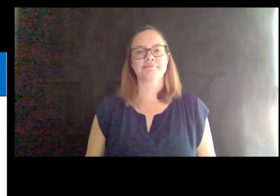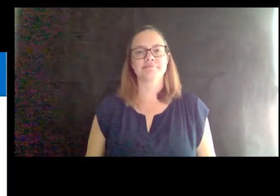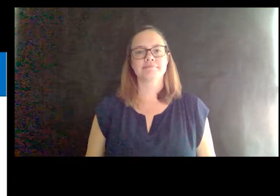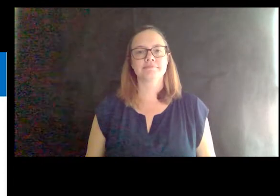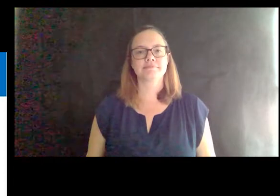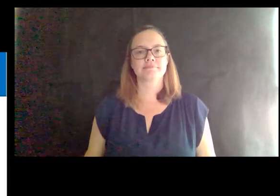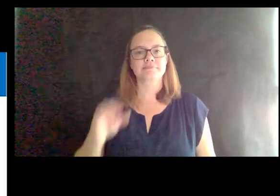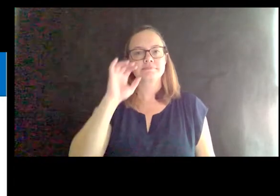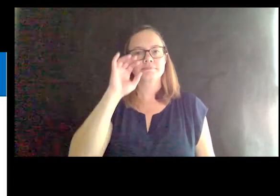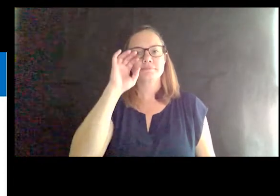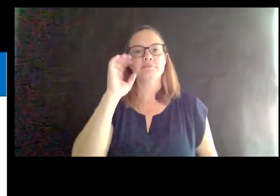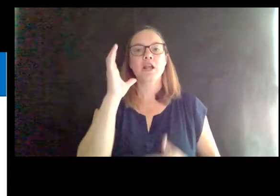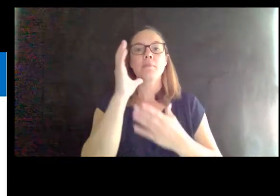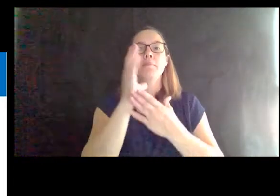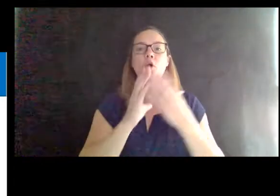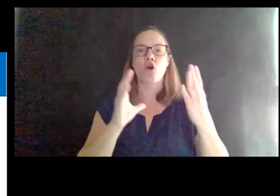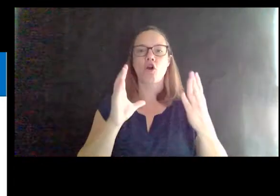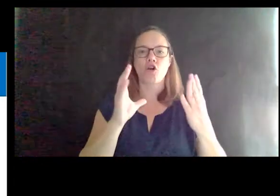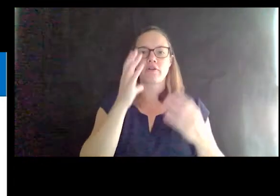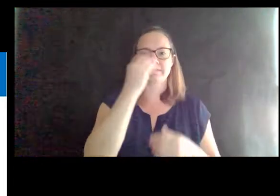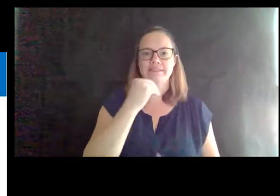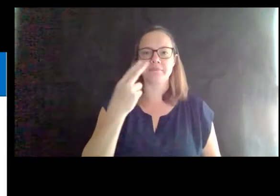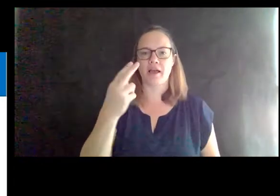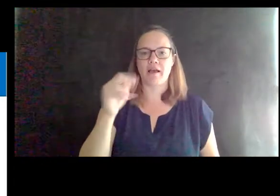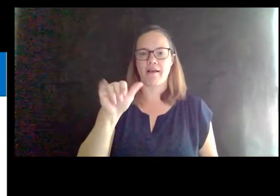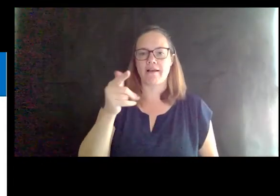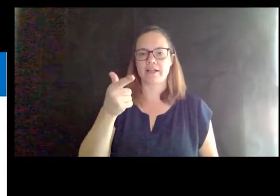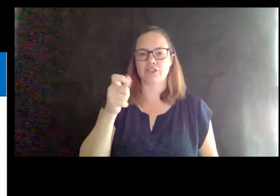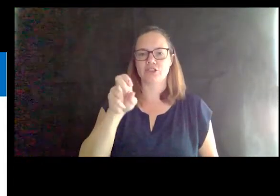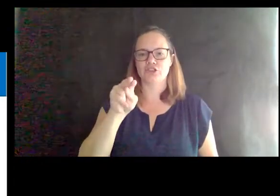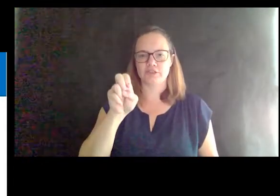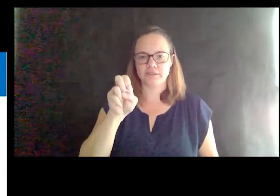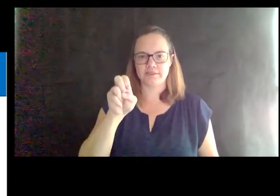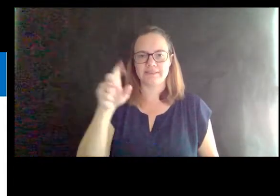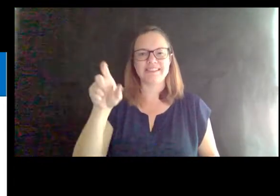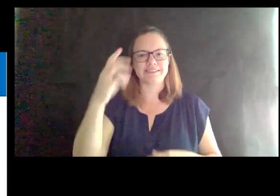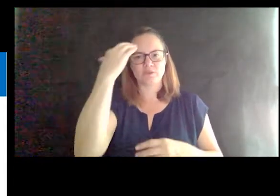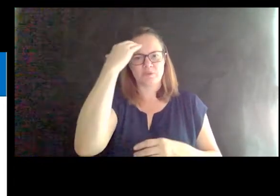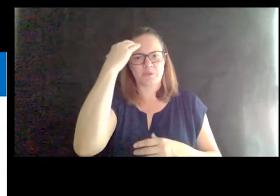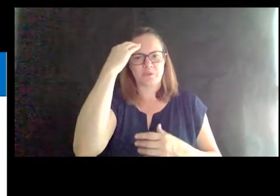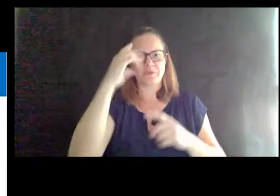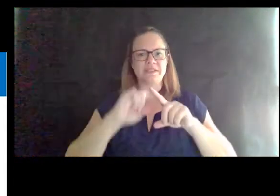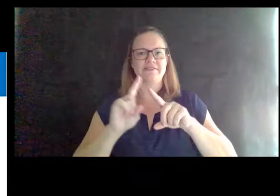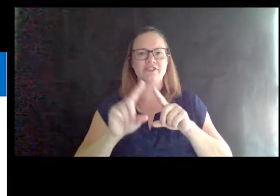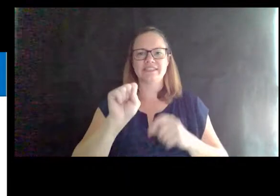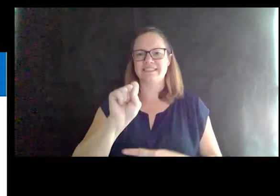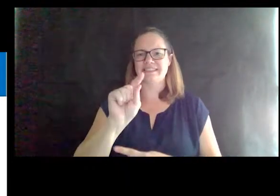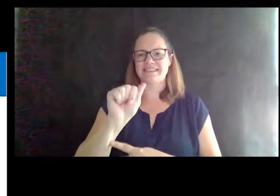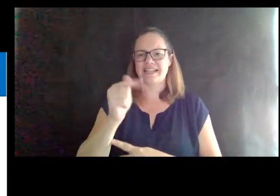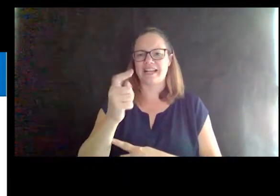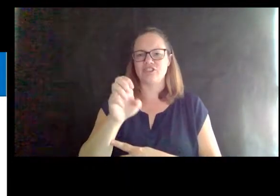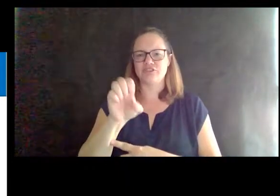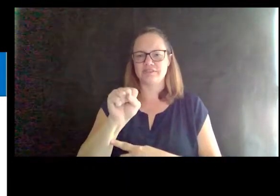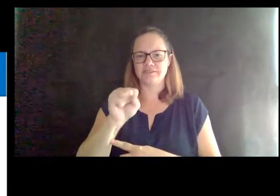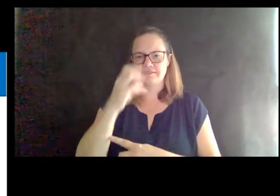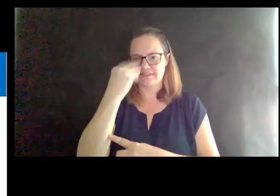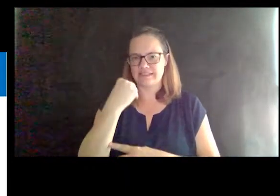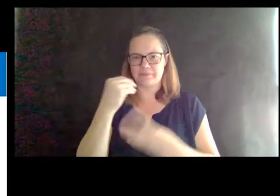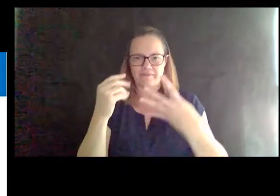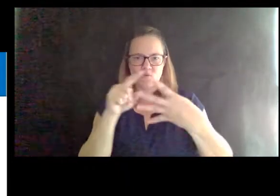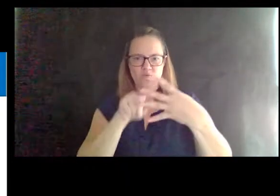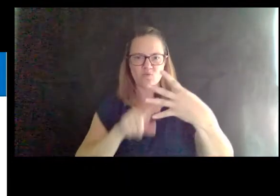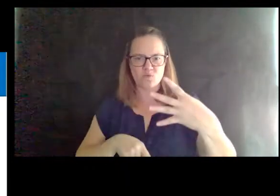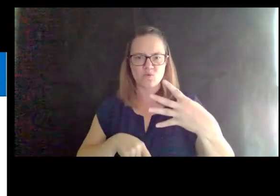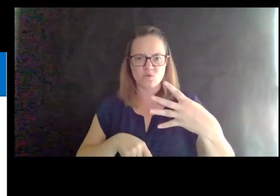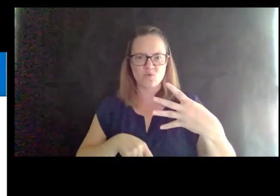So part of day sleep hygiene is learning about the stages of sleep. There are four stages of sleep